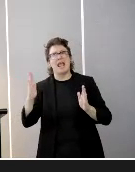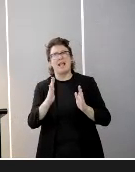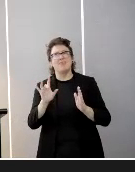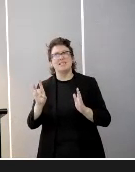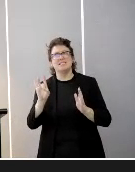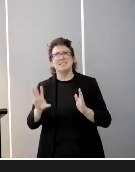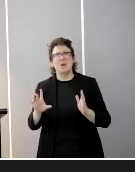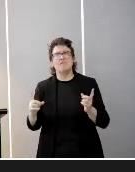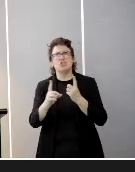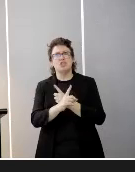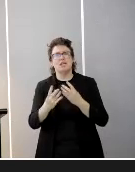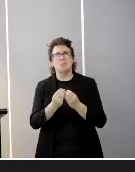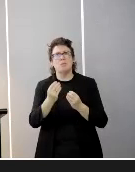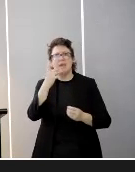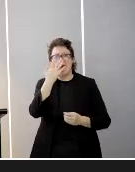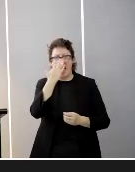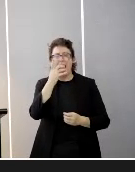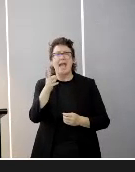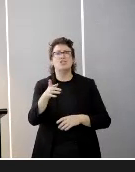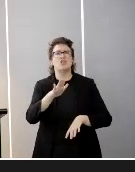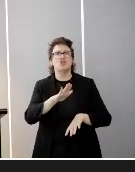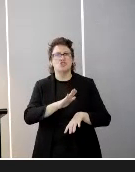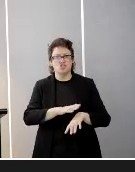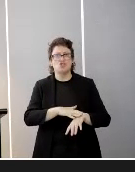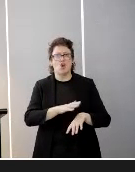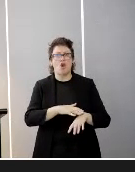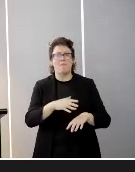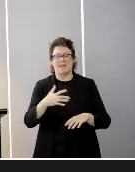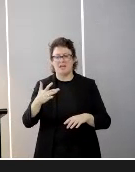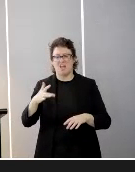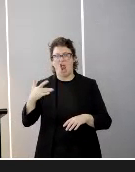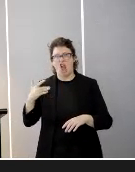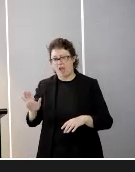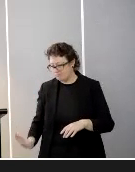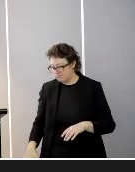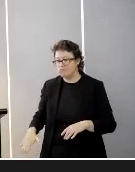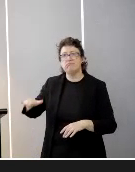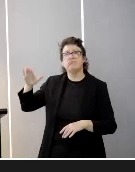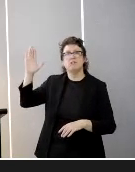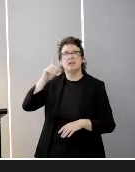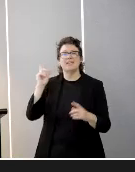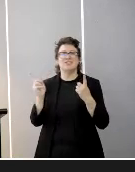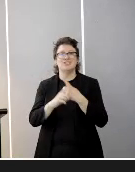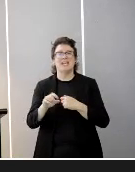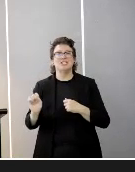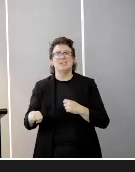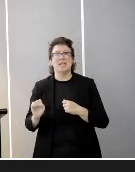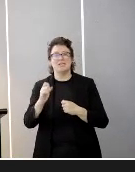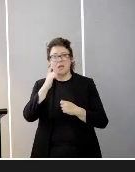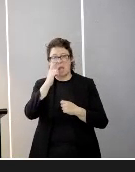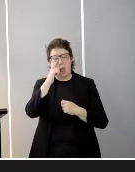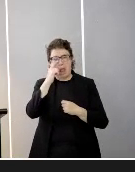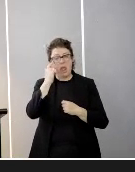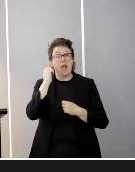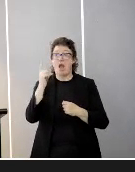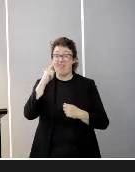itself changes with age. Definitely the timing kind of across the lifespan. But yeah, I think we all live on